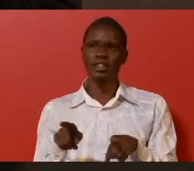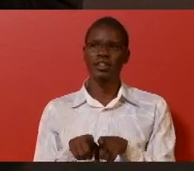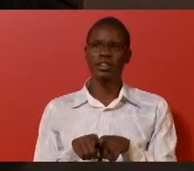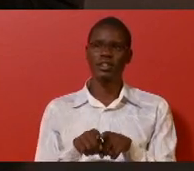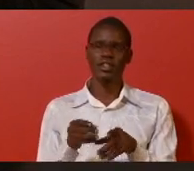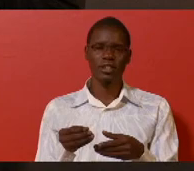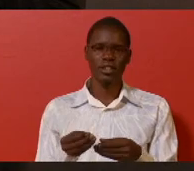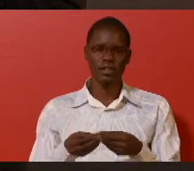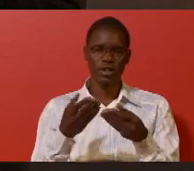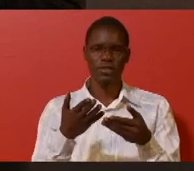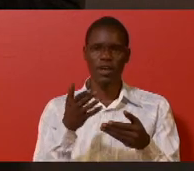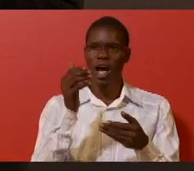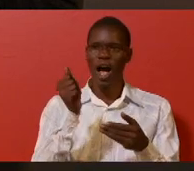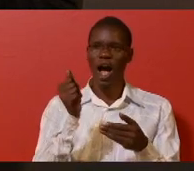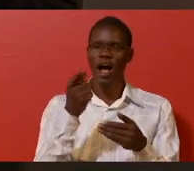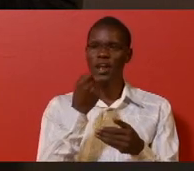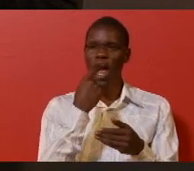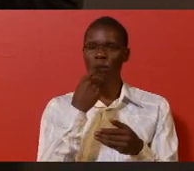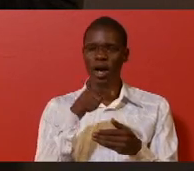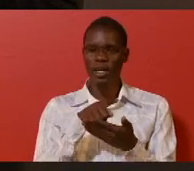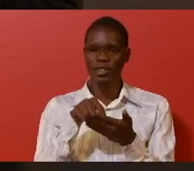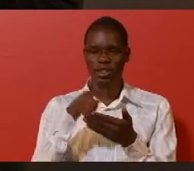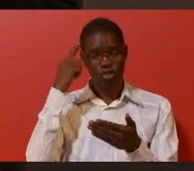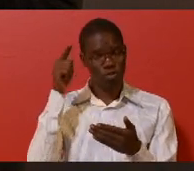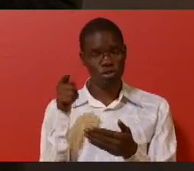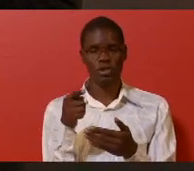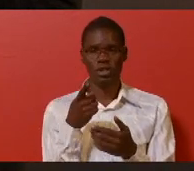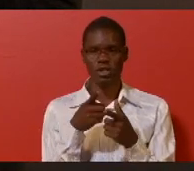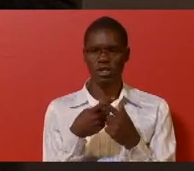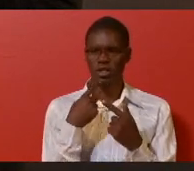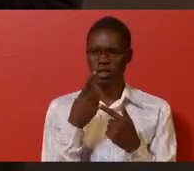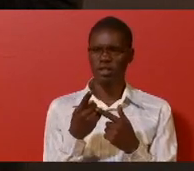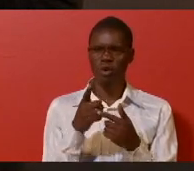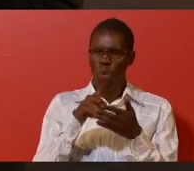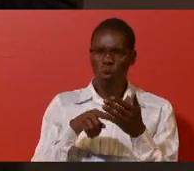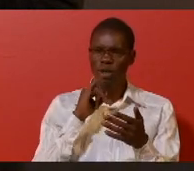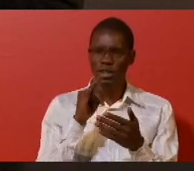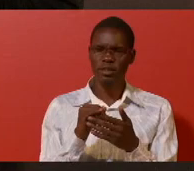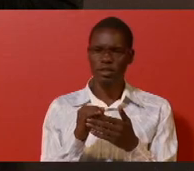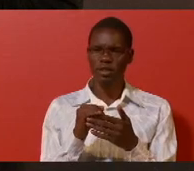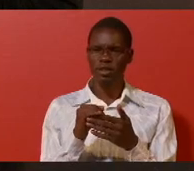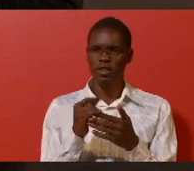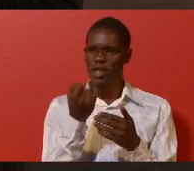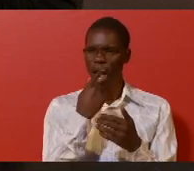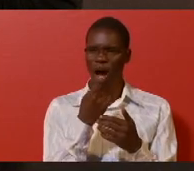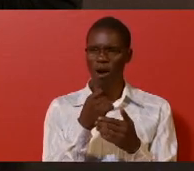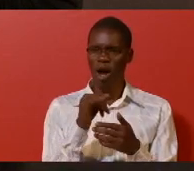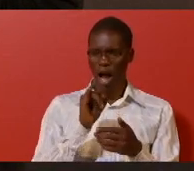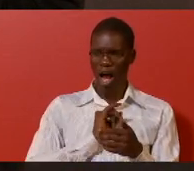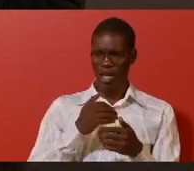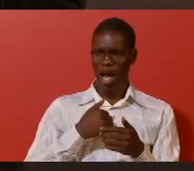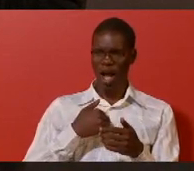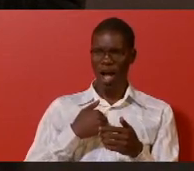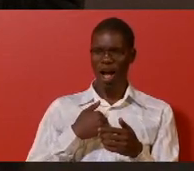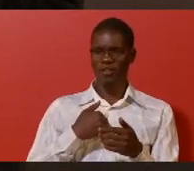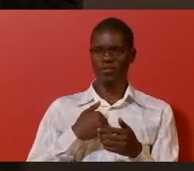with aspirin in his hand, and he says, this is for you. And she says, what is it? Aspirin. She says, I don't have a headache. And